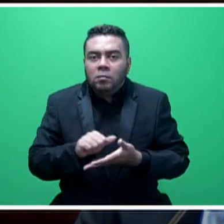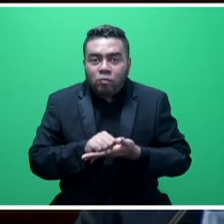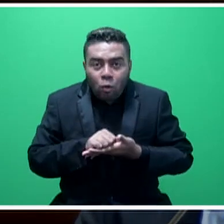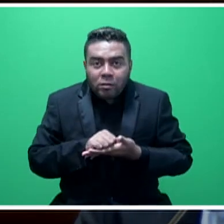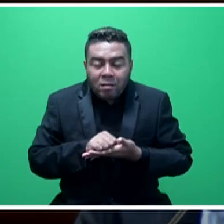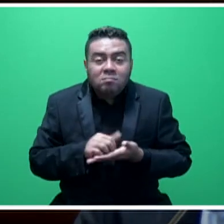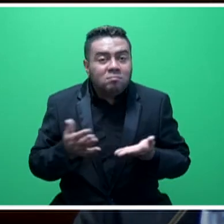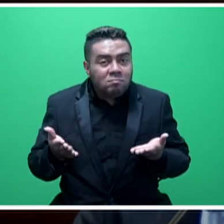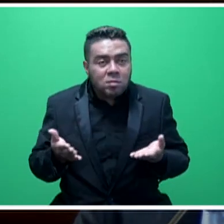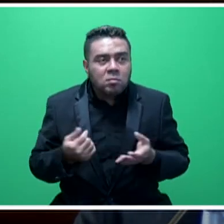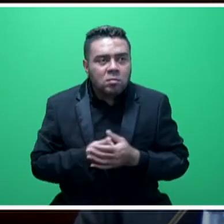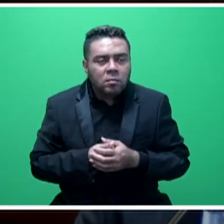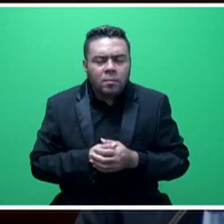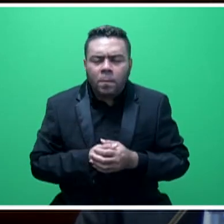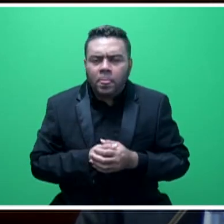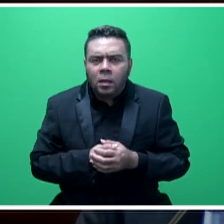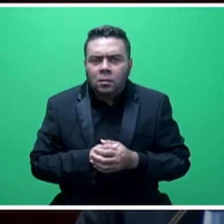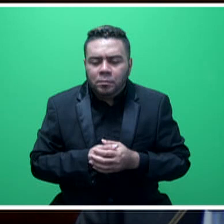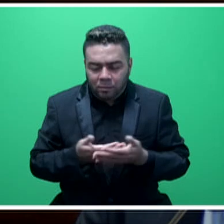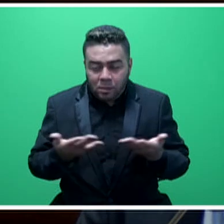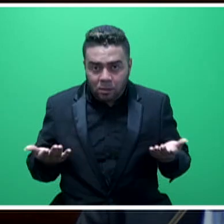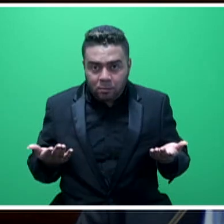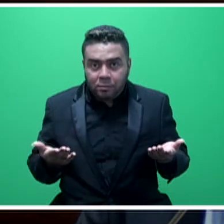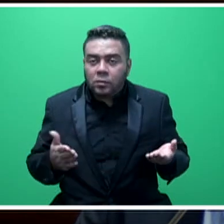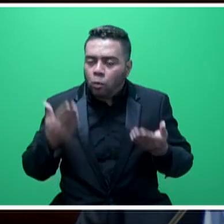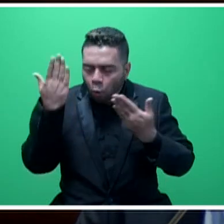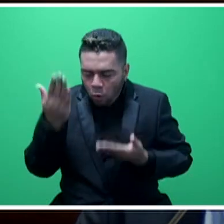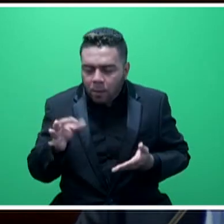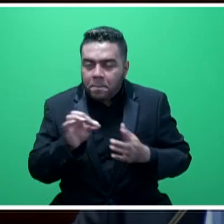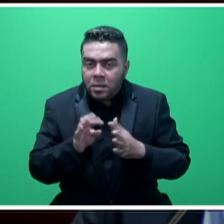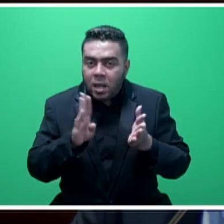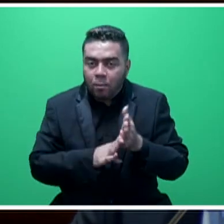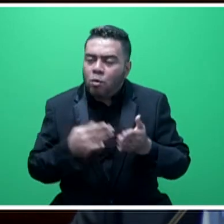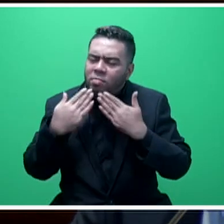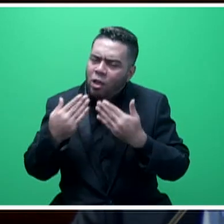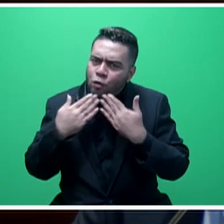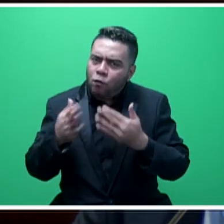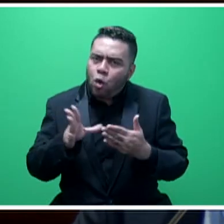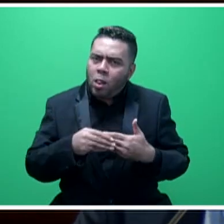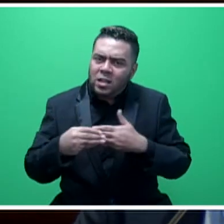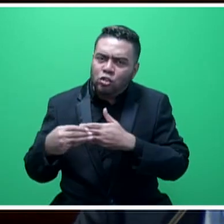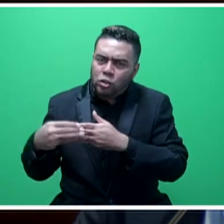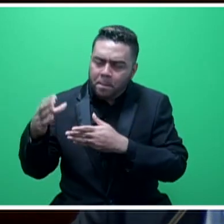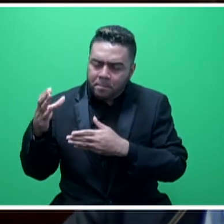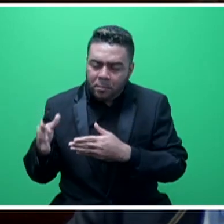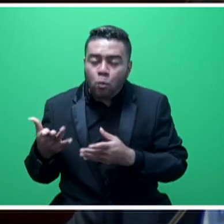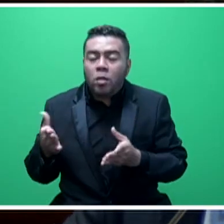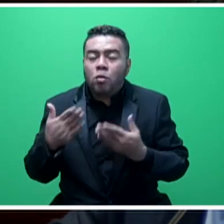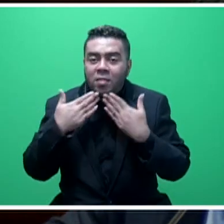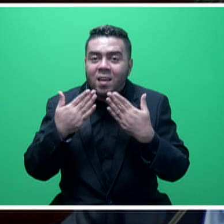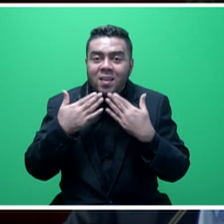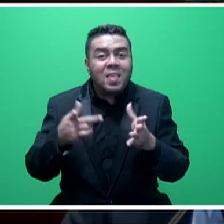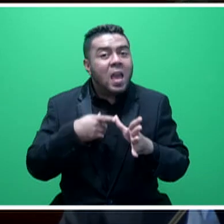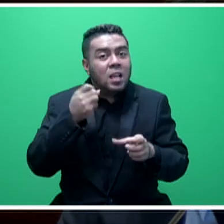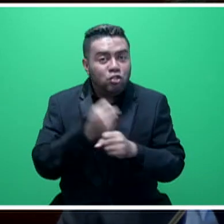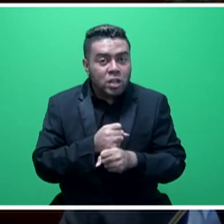Mr. Speaker, sir, Honourable Prime Minister, sir, we thank you for your leadership, and I'd also like to thank the Honourable Attorney General and Minister for